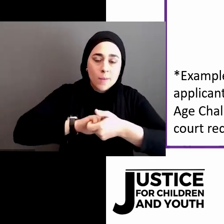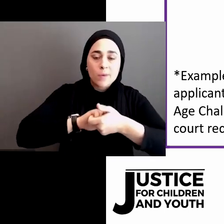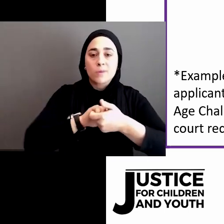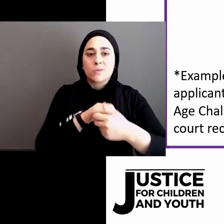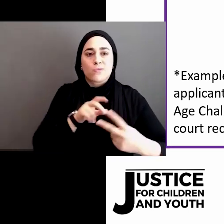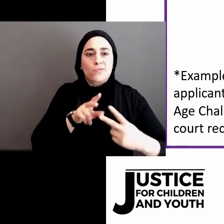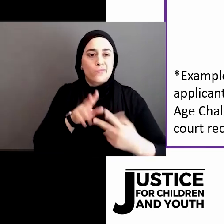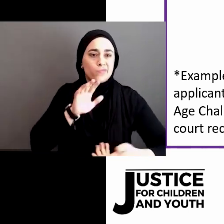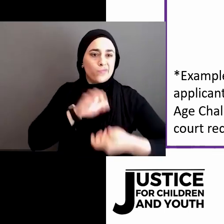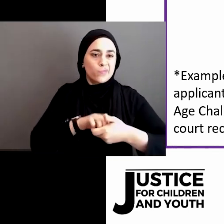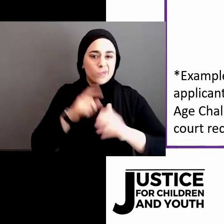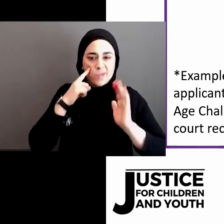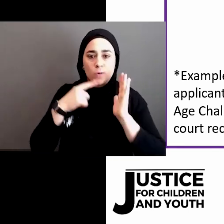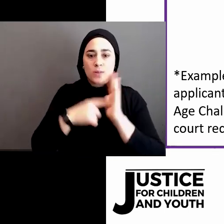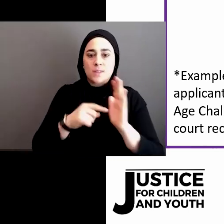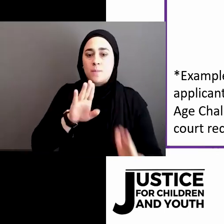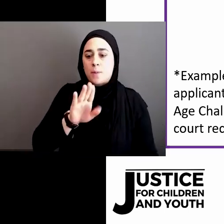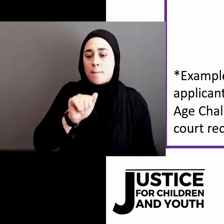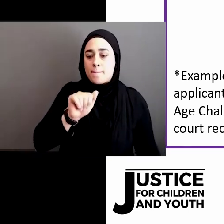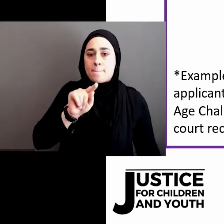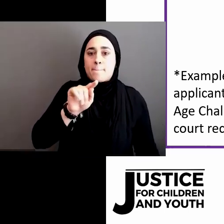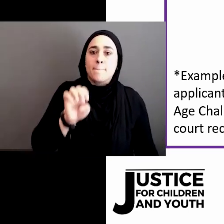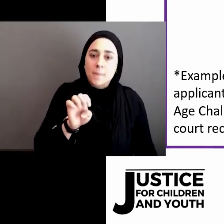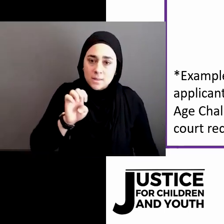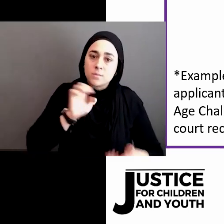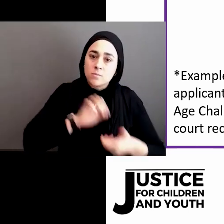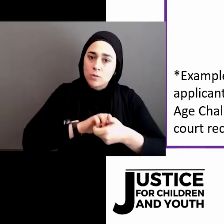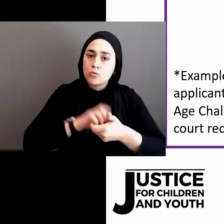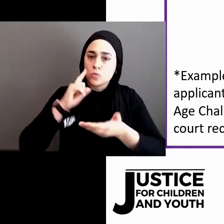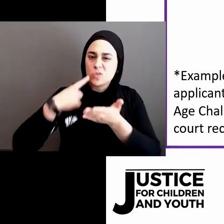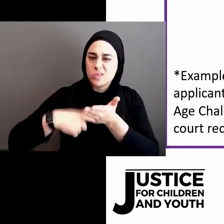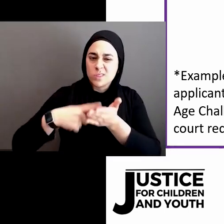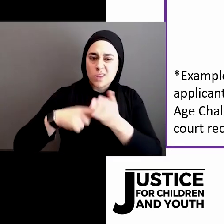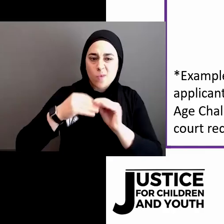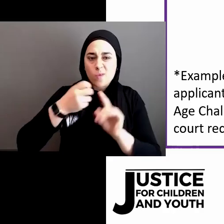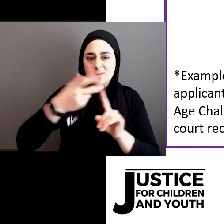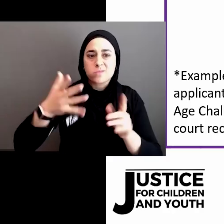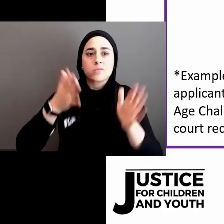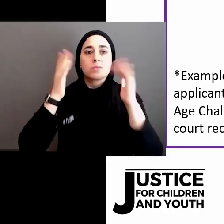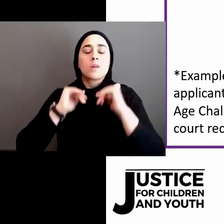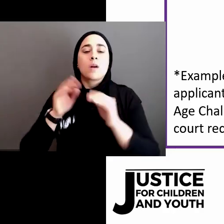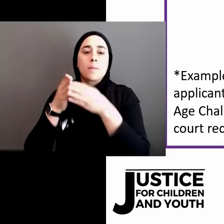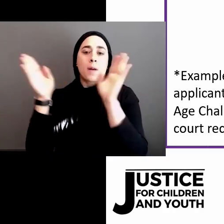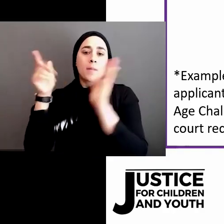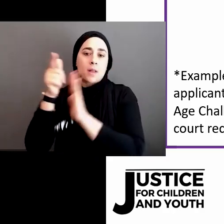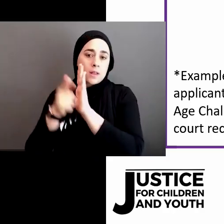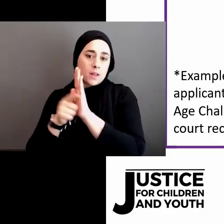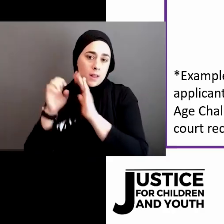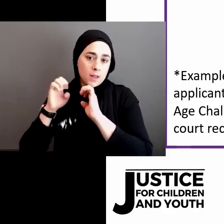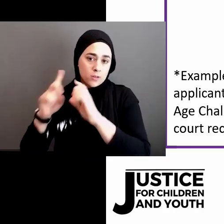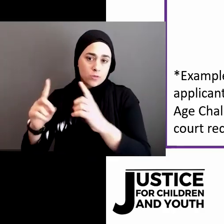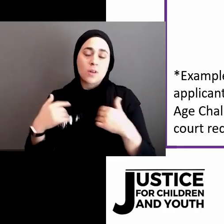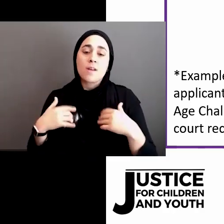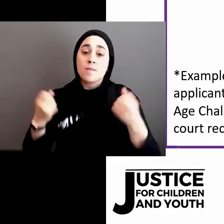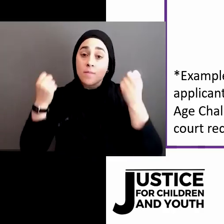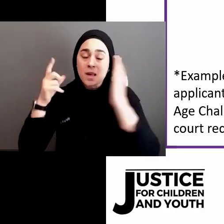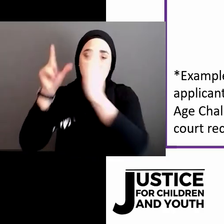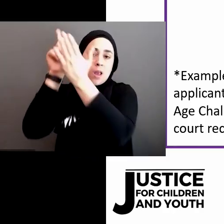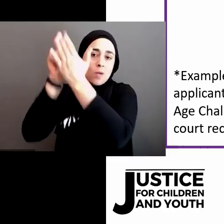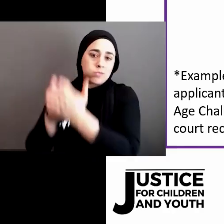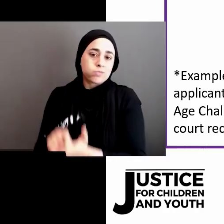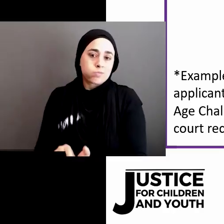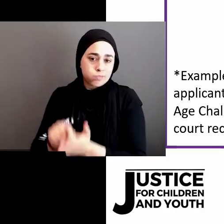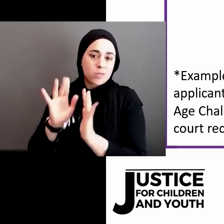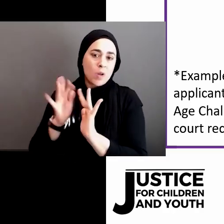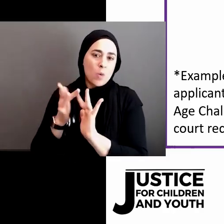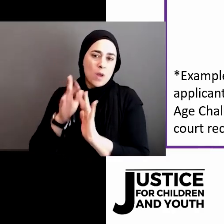like the BAIT partnership that we have that you'll hear more about later. Public legal education, so we have a lot of publications on our website.